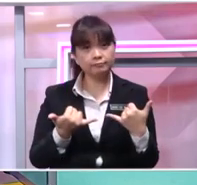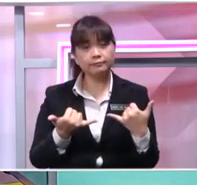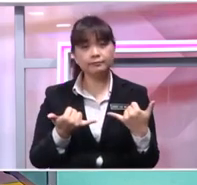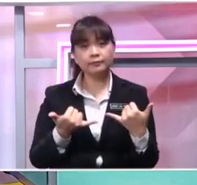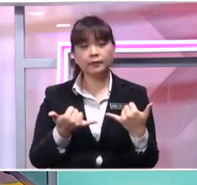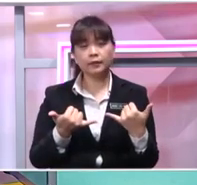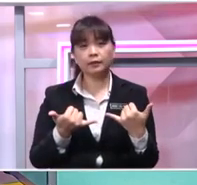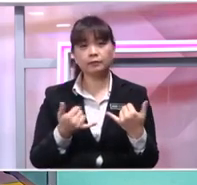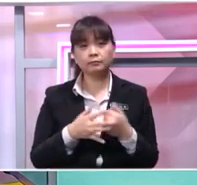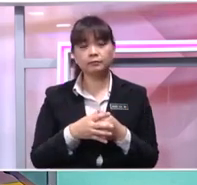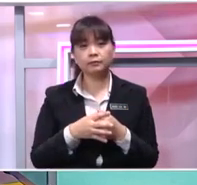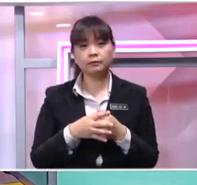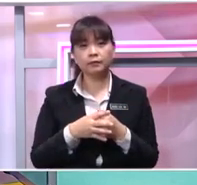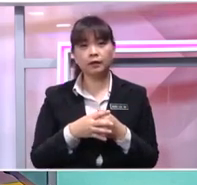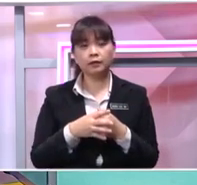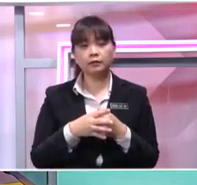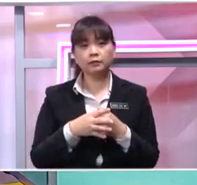They managed to